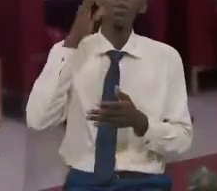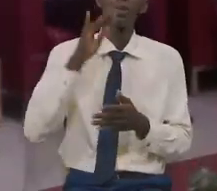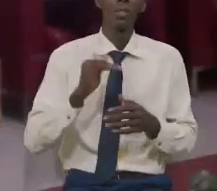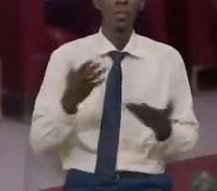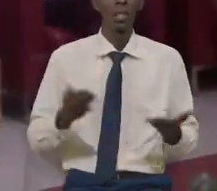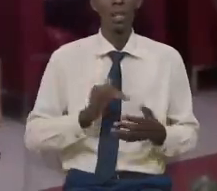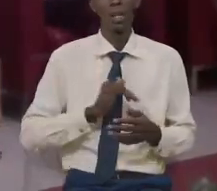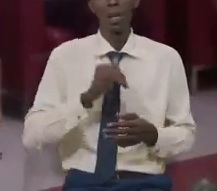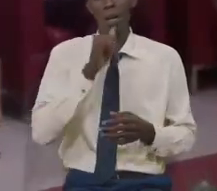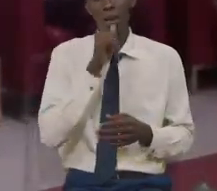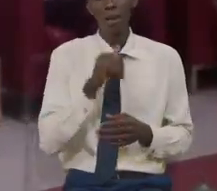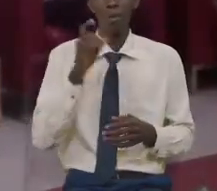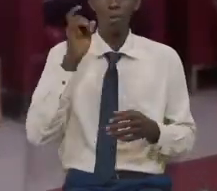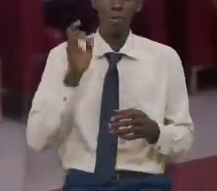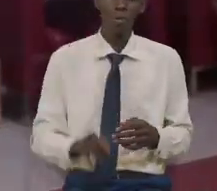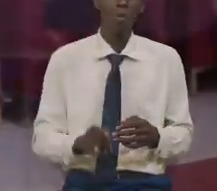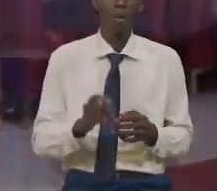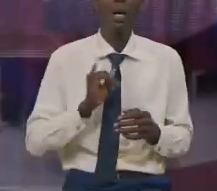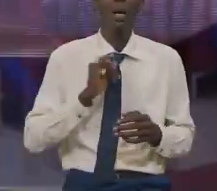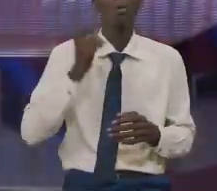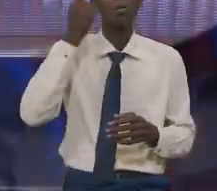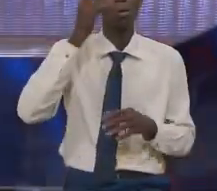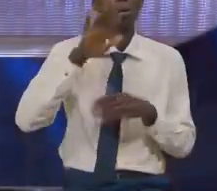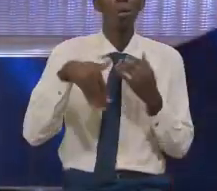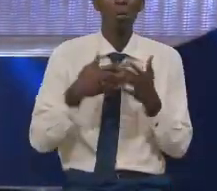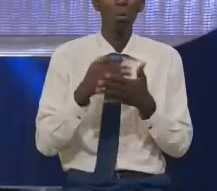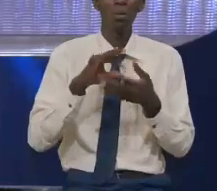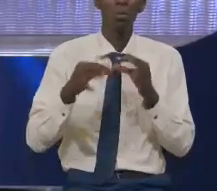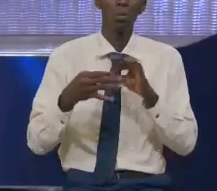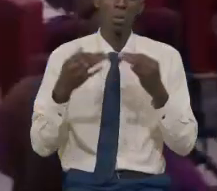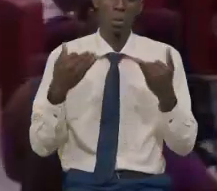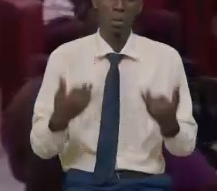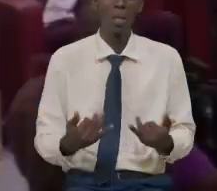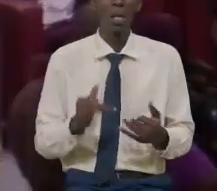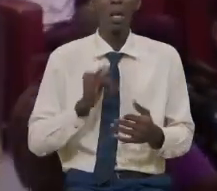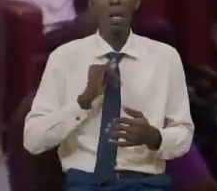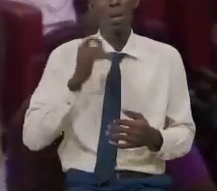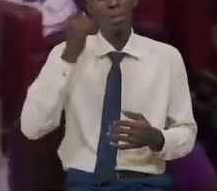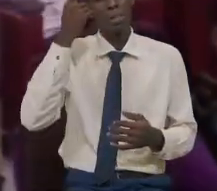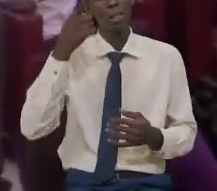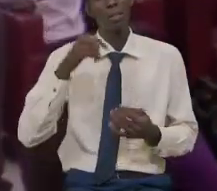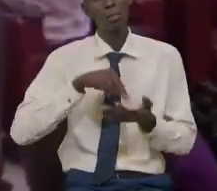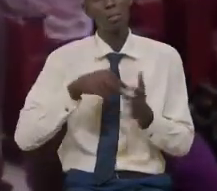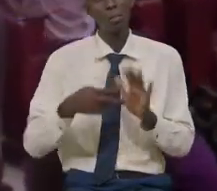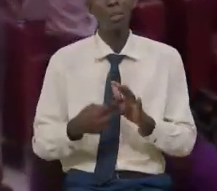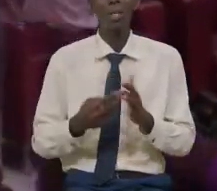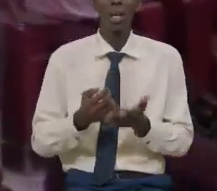am. I understand all this story now and understand the implication. Help me.